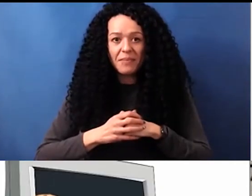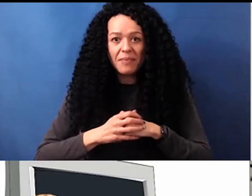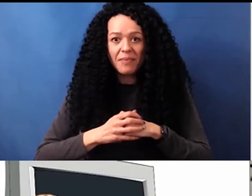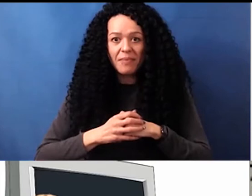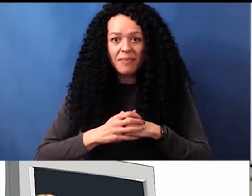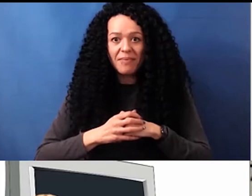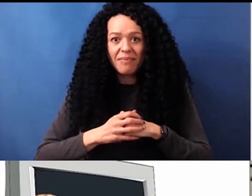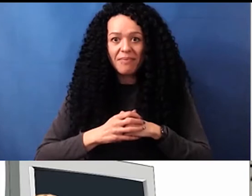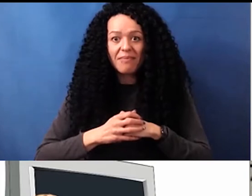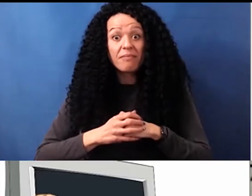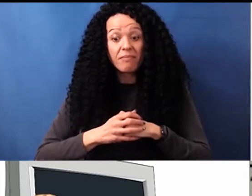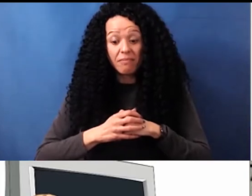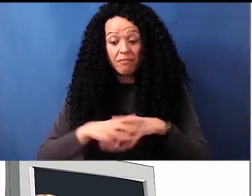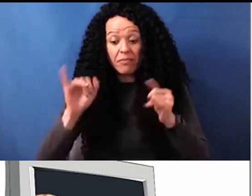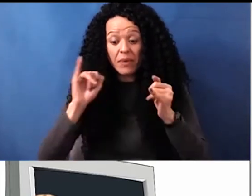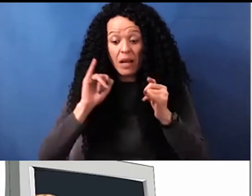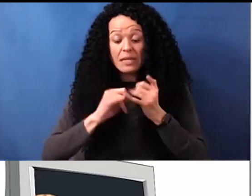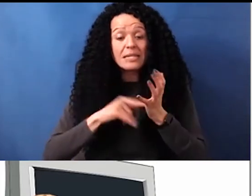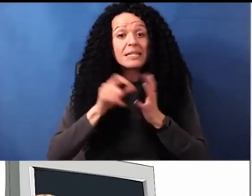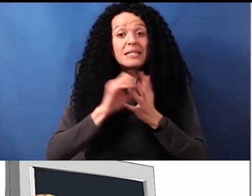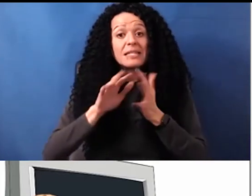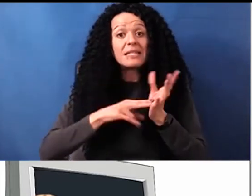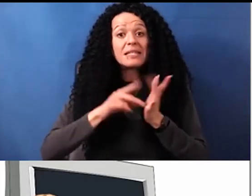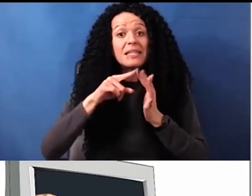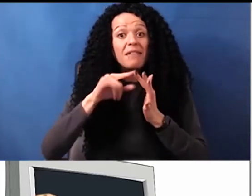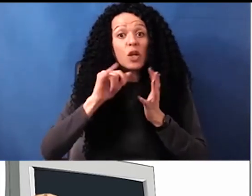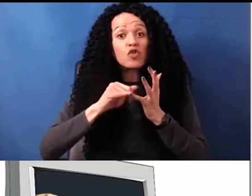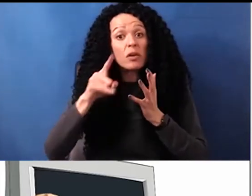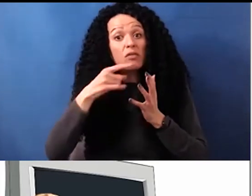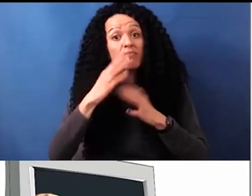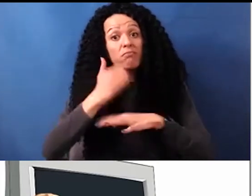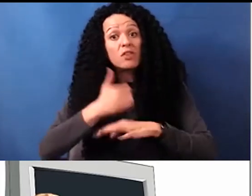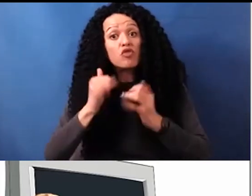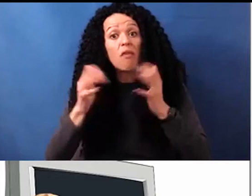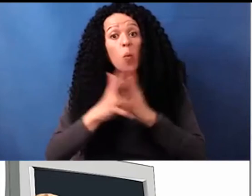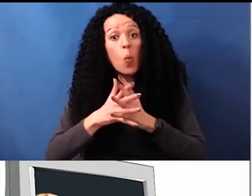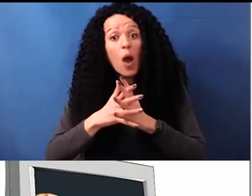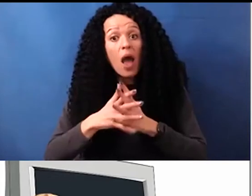Stephanie Shirley set up a software company to employ young mothers working from home.